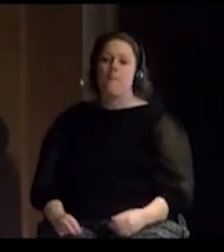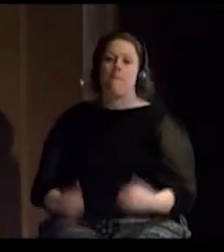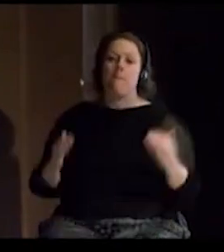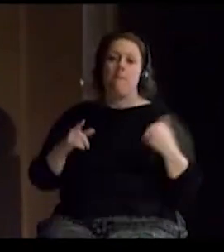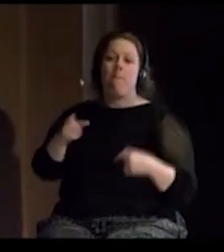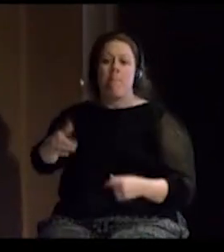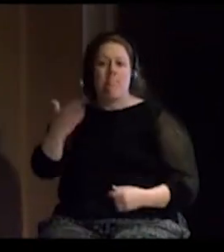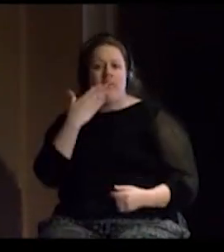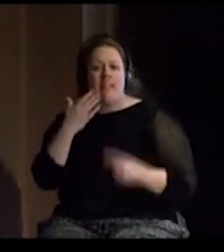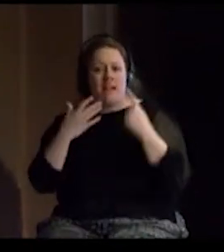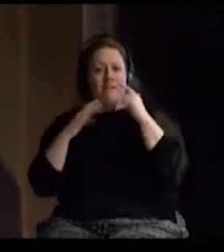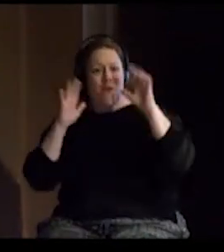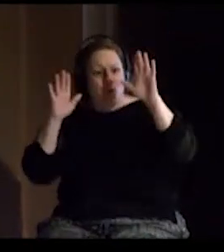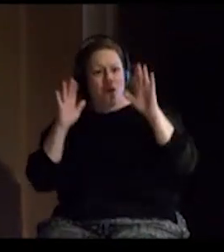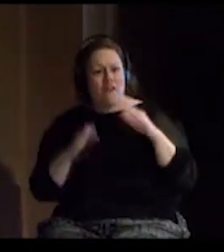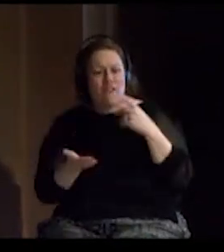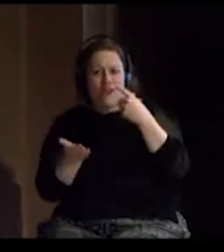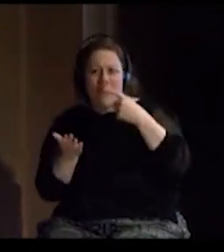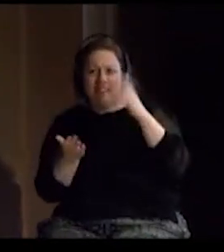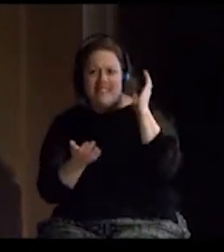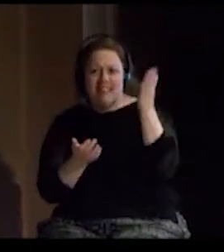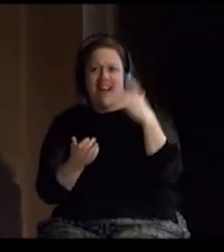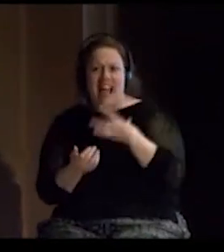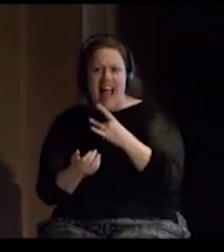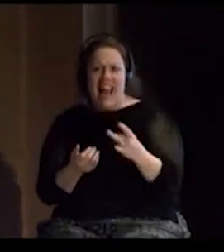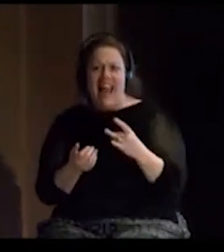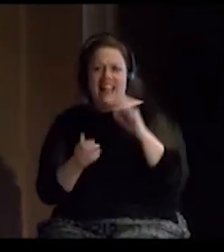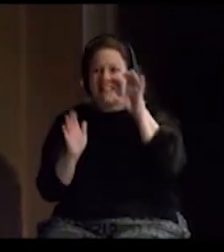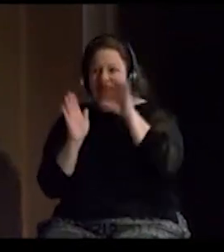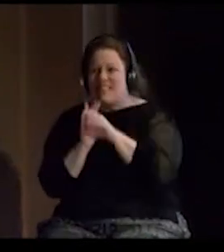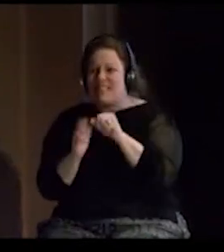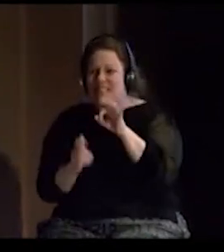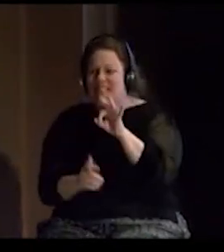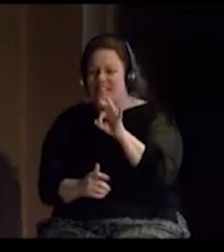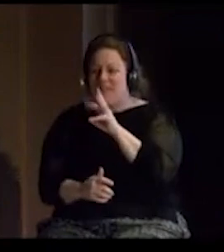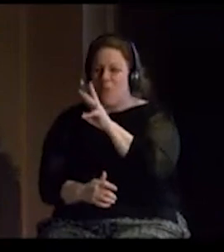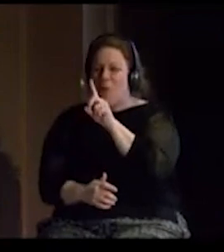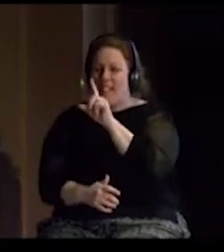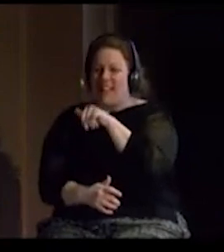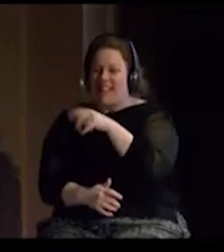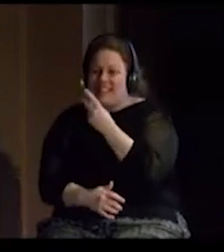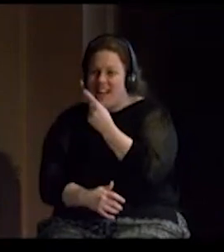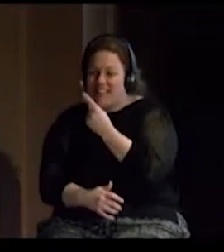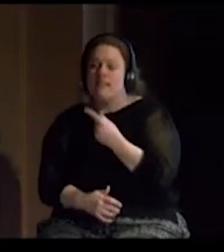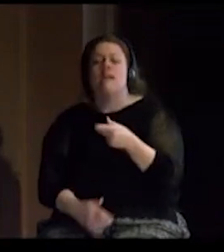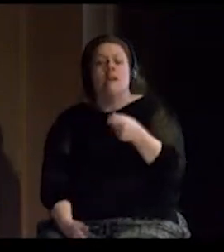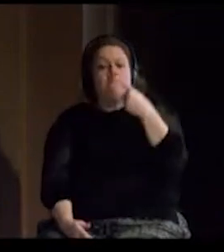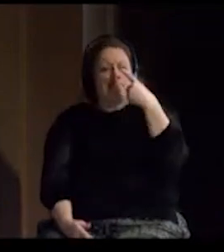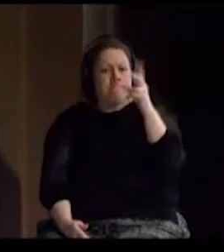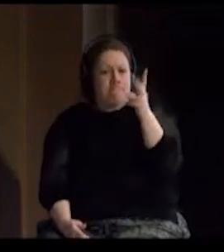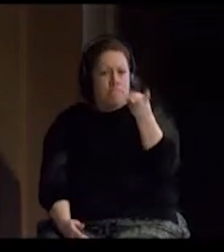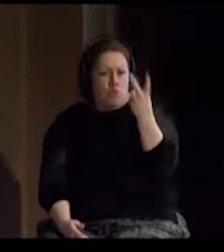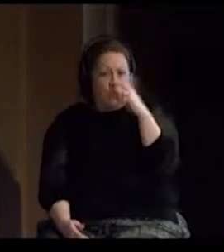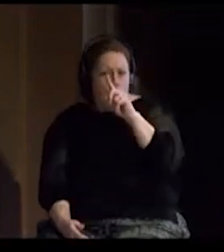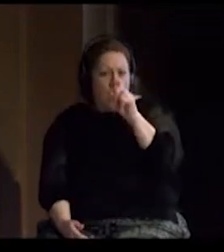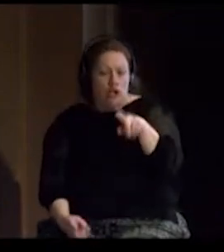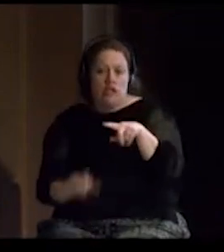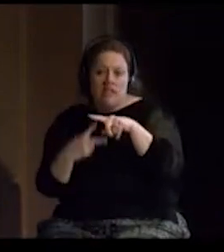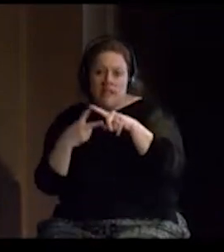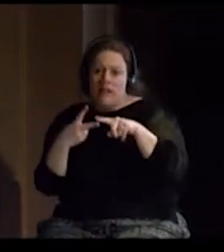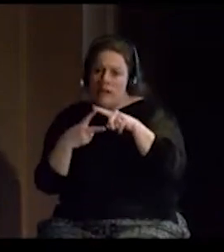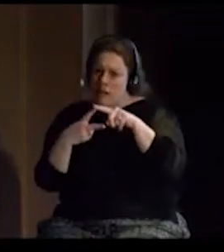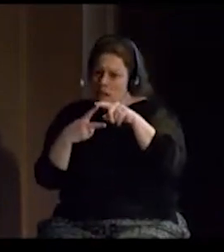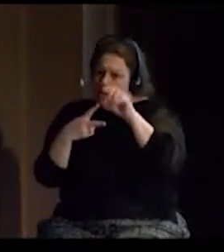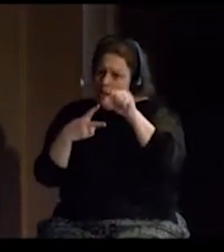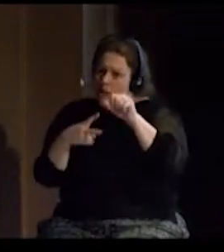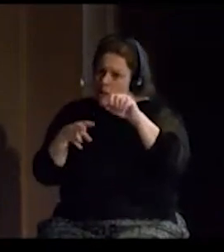Thank you for a wonderful talk, and I like the pictures of the woolly dogs. Could you, I guess, two questions. One, could you do